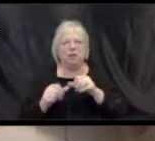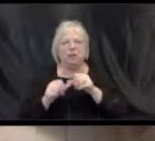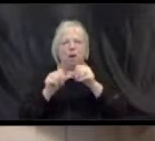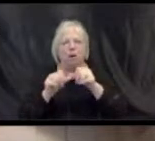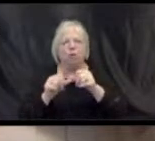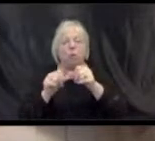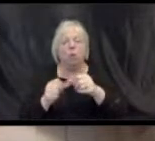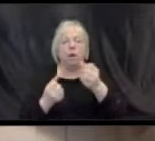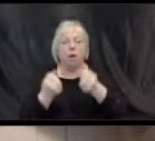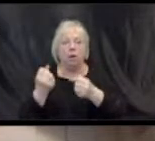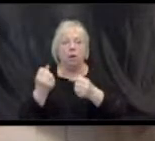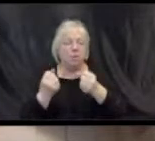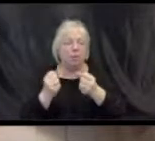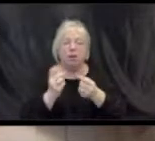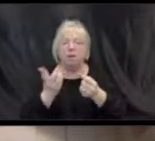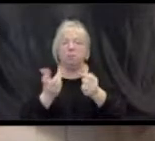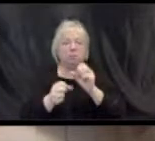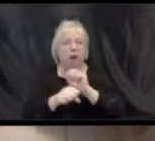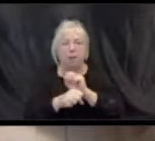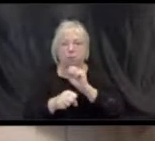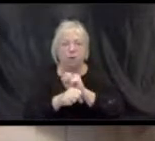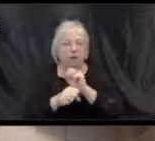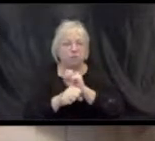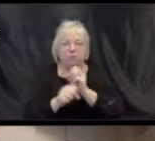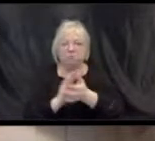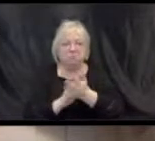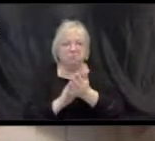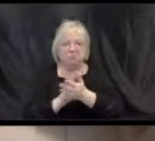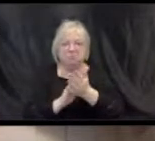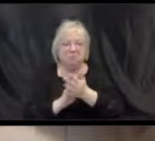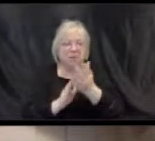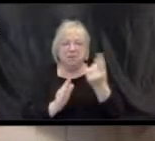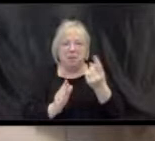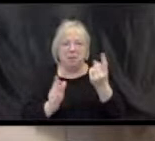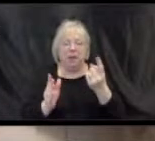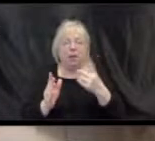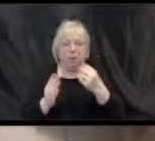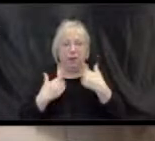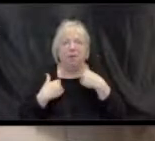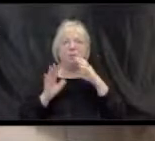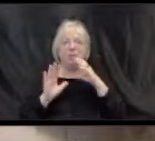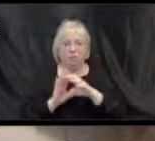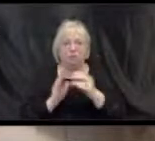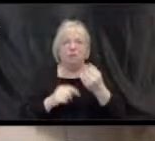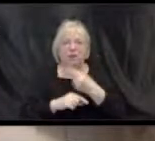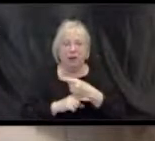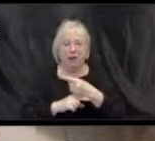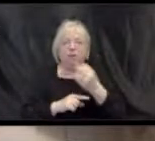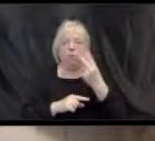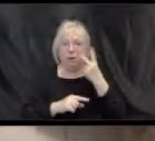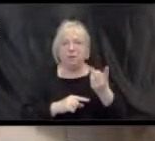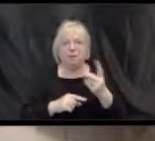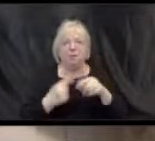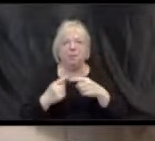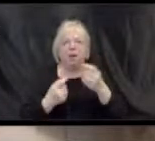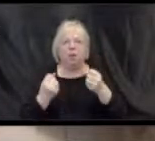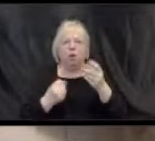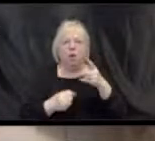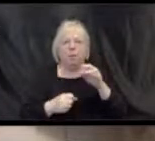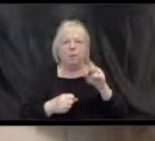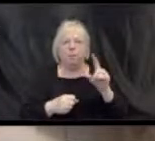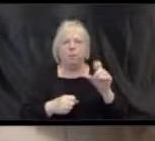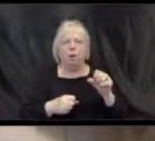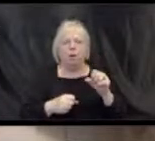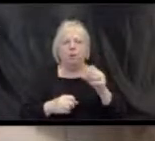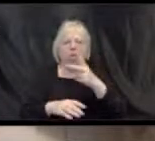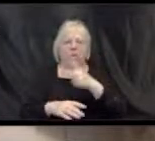automotive operation of some kind. And we have pictures today to show you, if you want to see them, of car parts laying all over